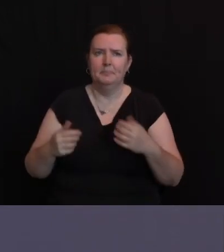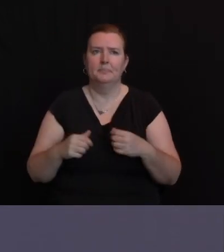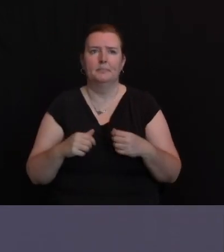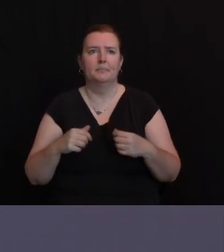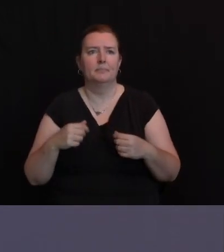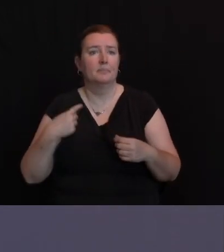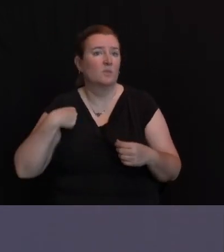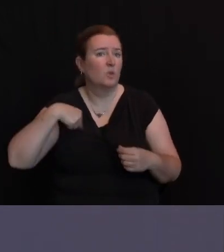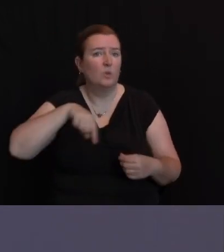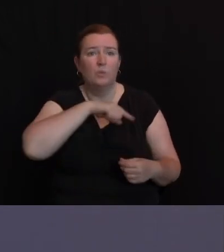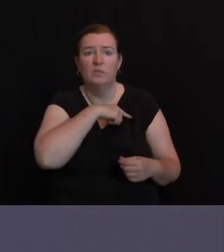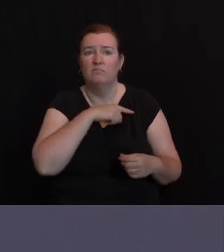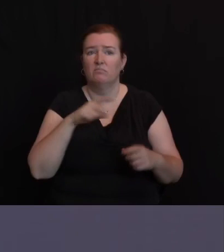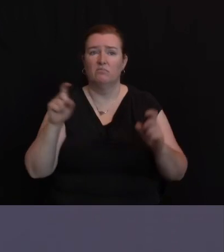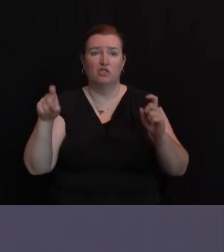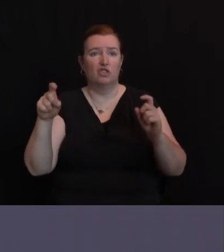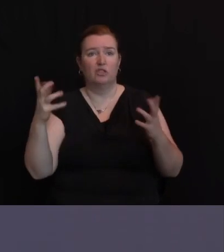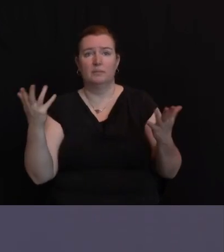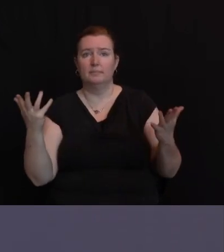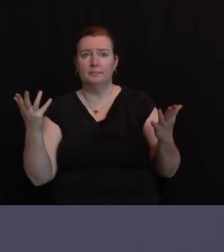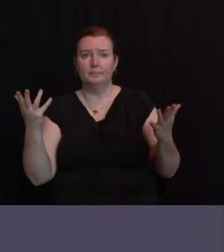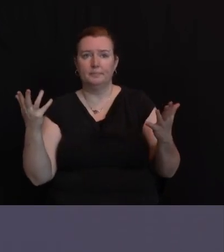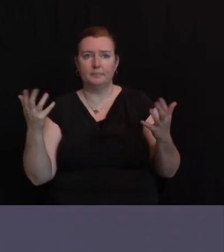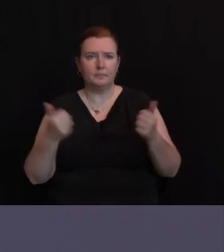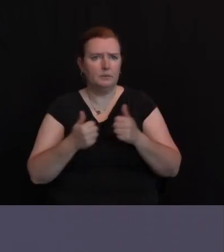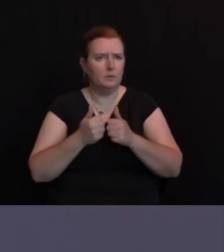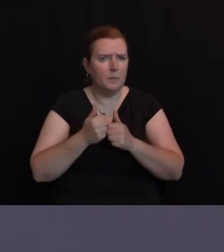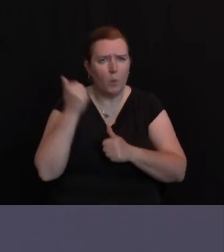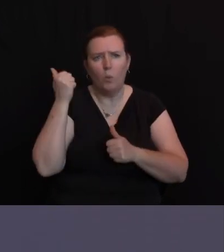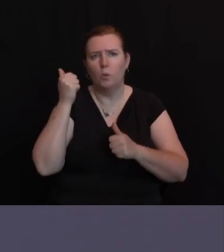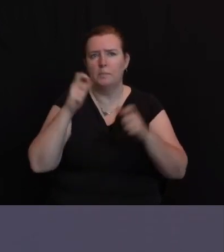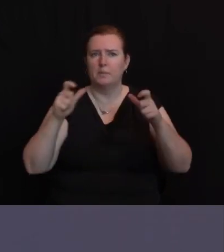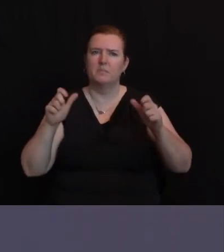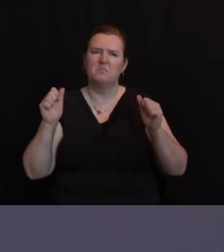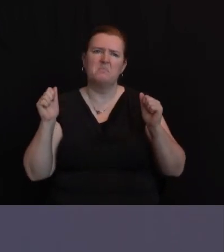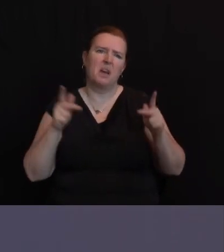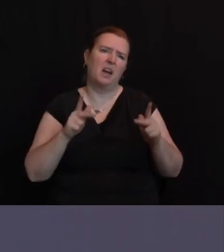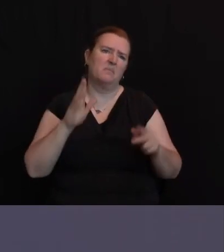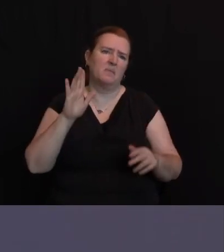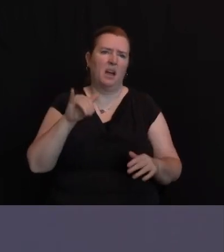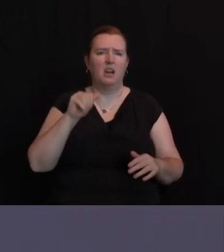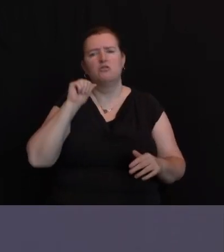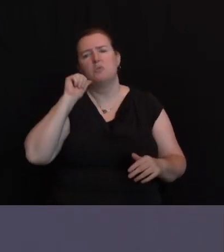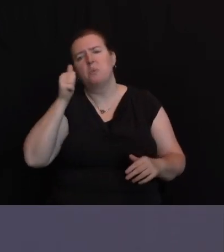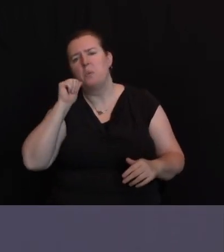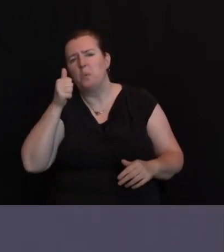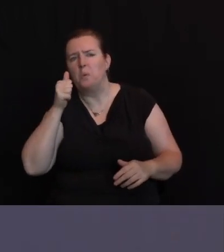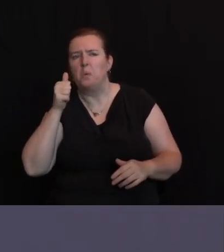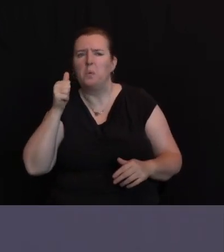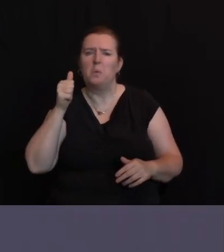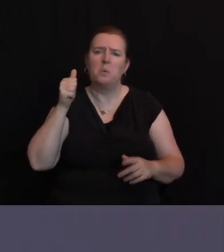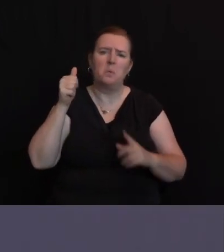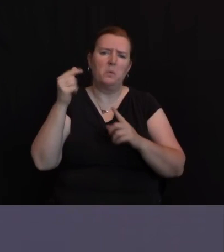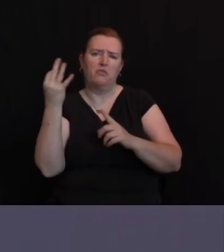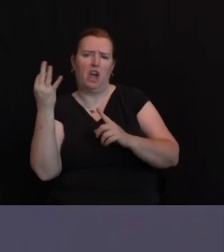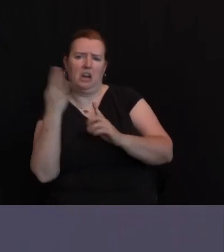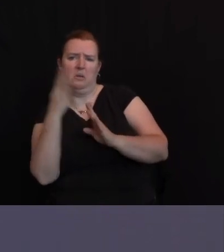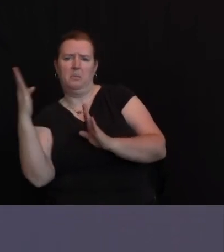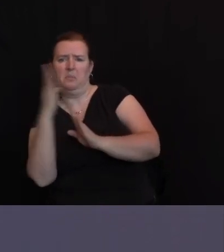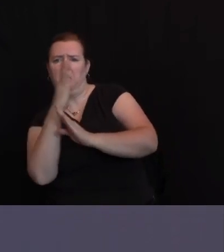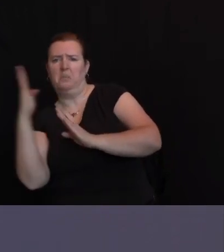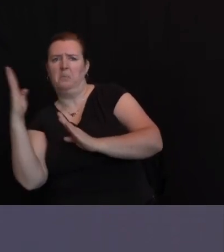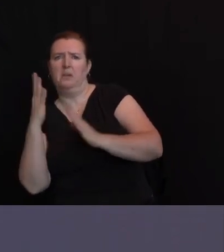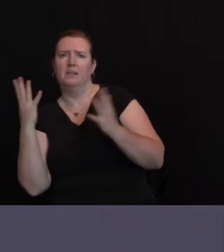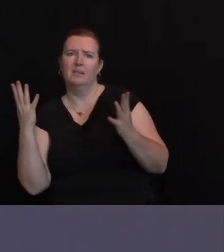get to, quote unquote, most everybody back by tomorrow or maybe Friday. But there are going to be some folks, as there have been in